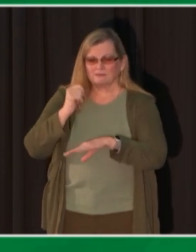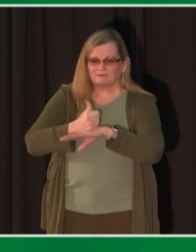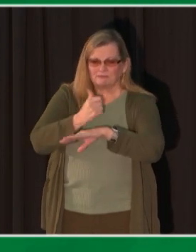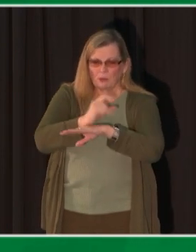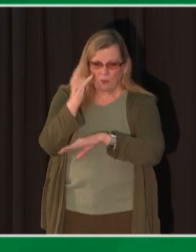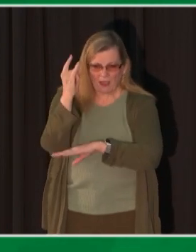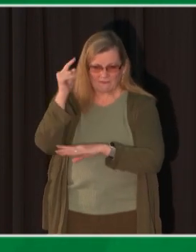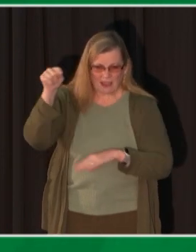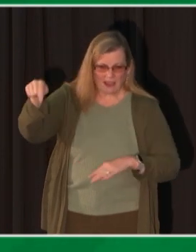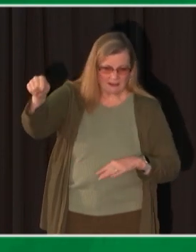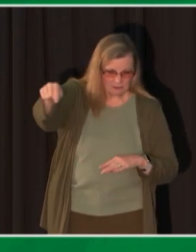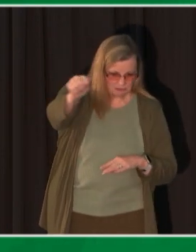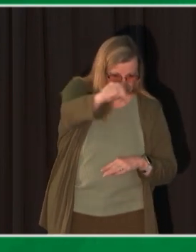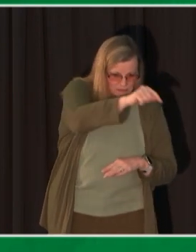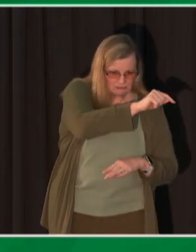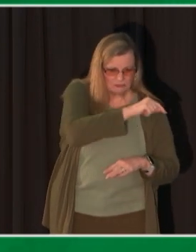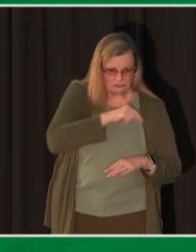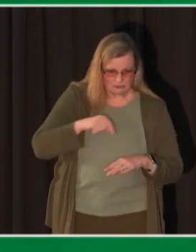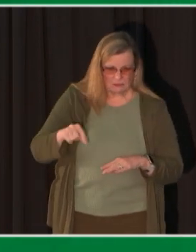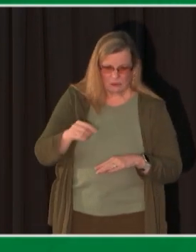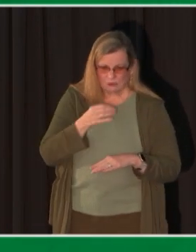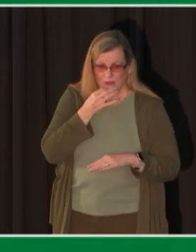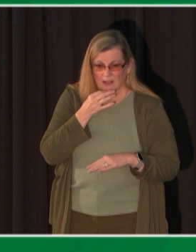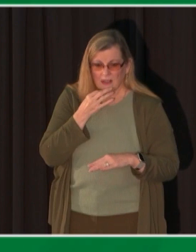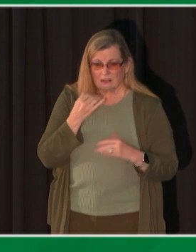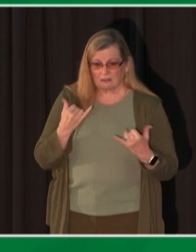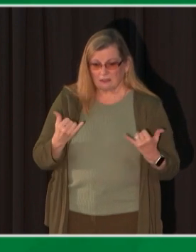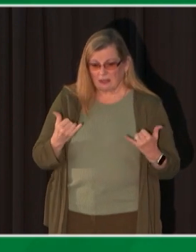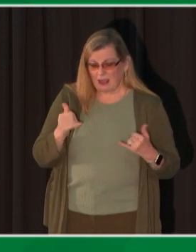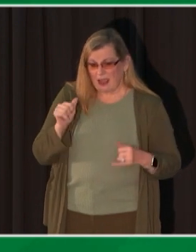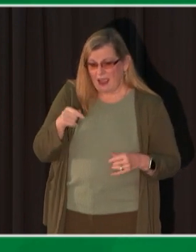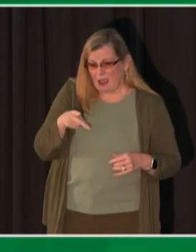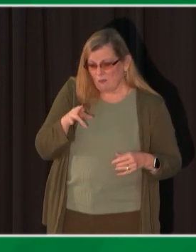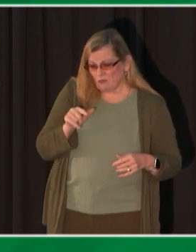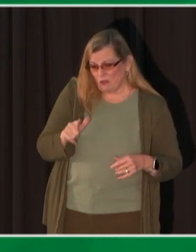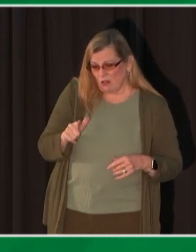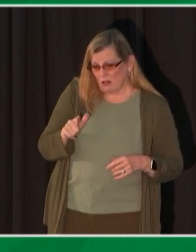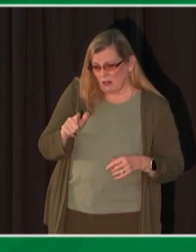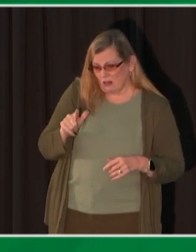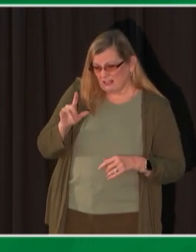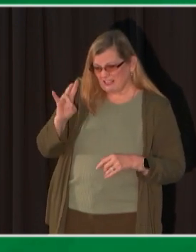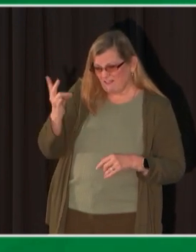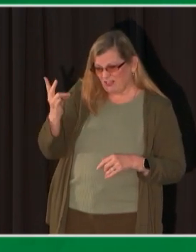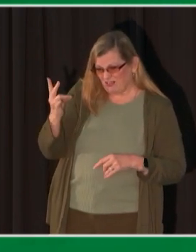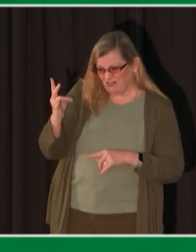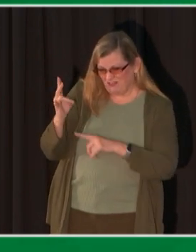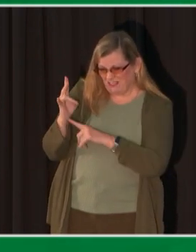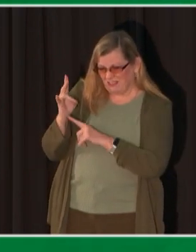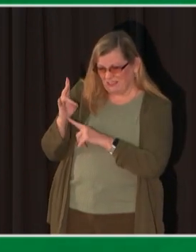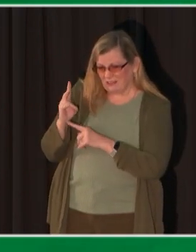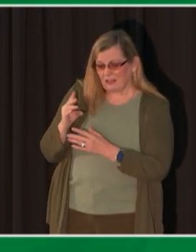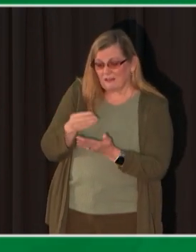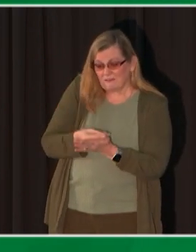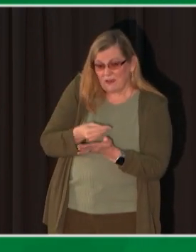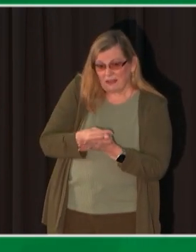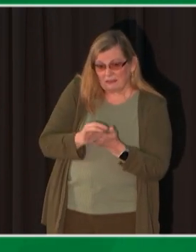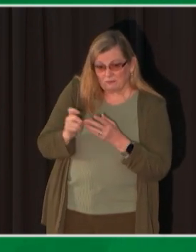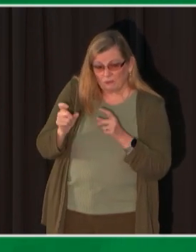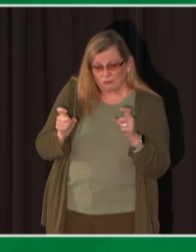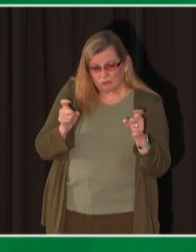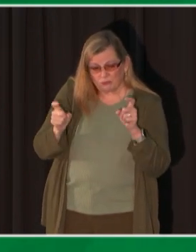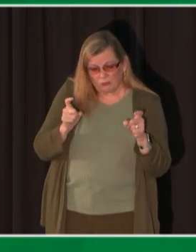days and weeks ahead. On April the 7th, the Equity Fund distributed over $1 million in grants